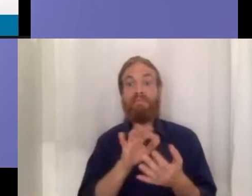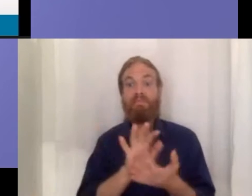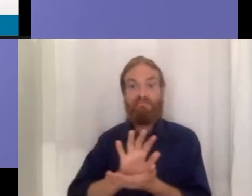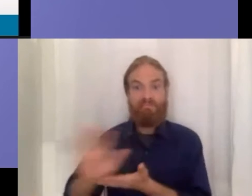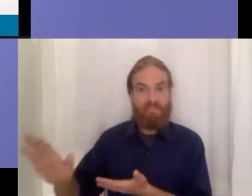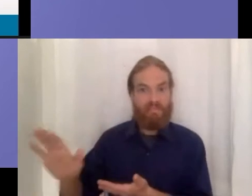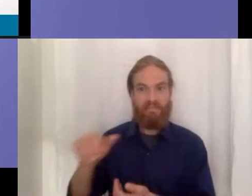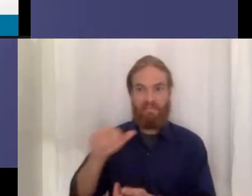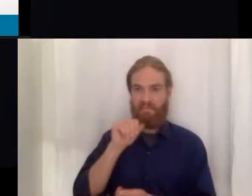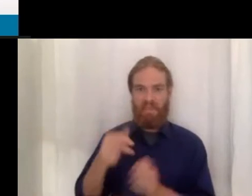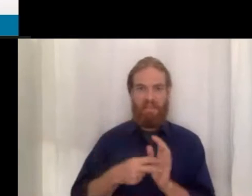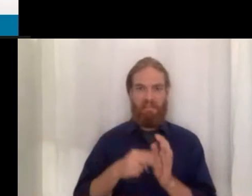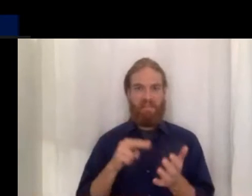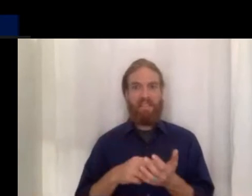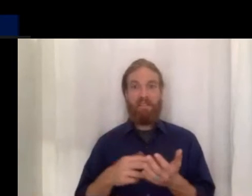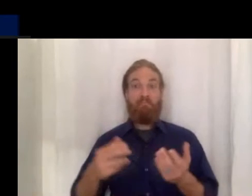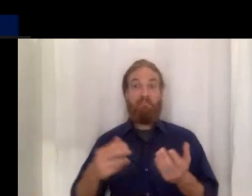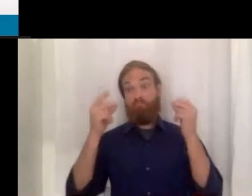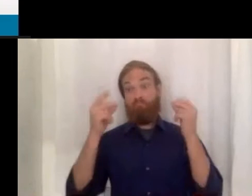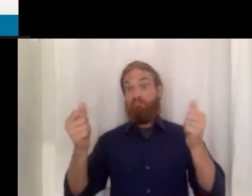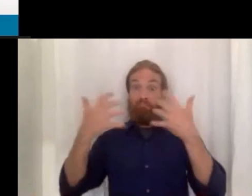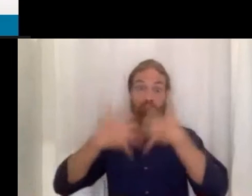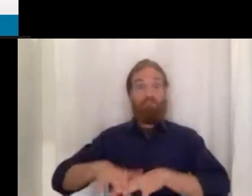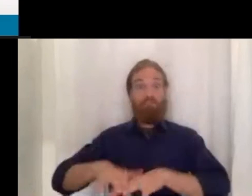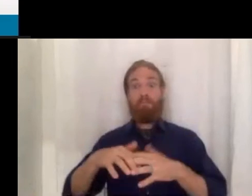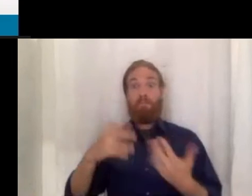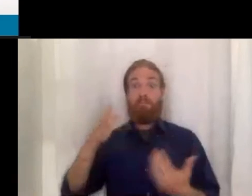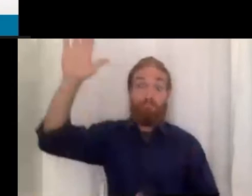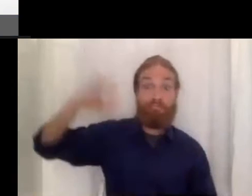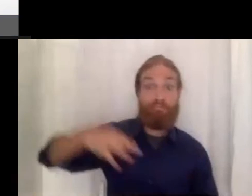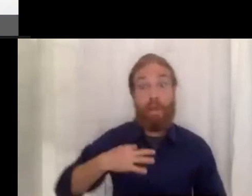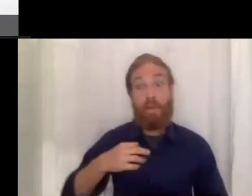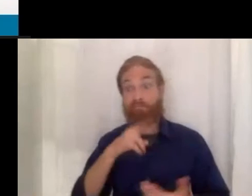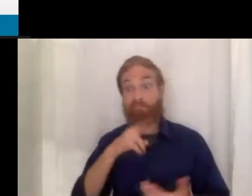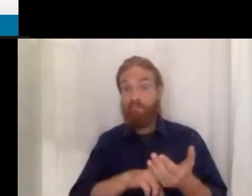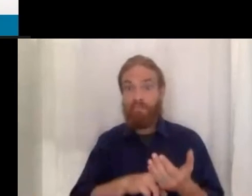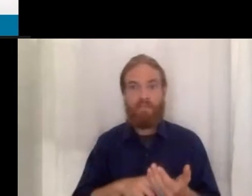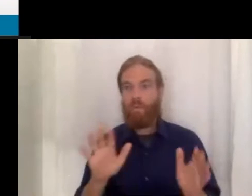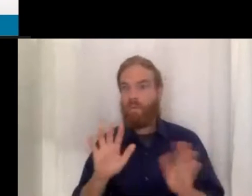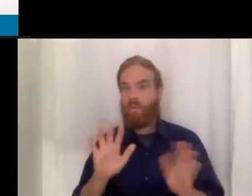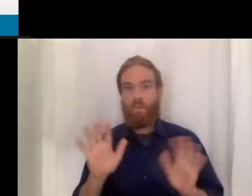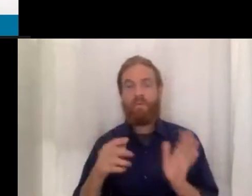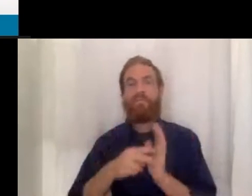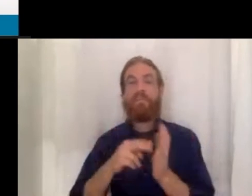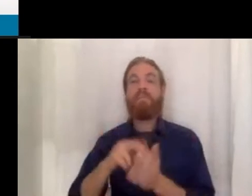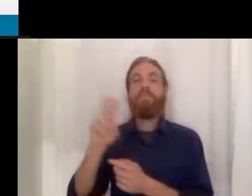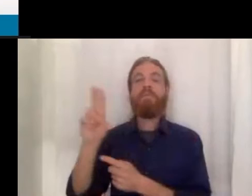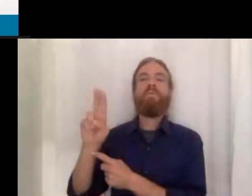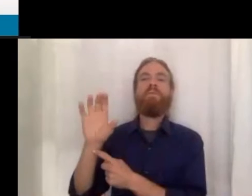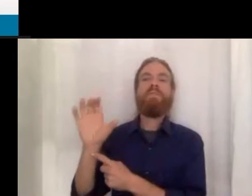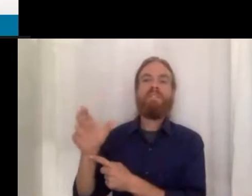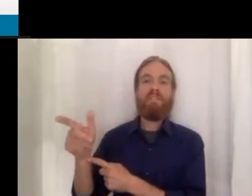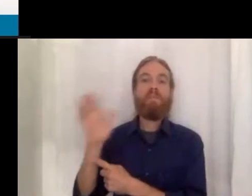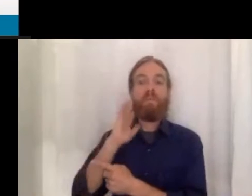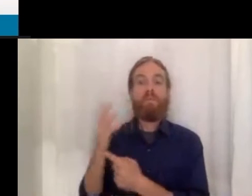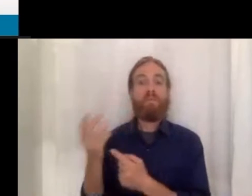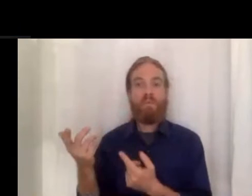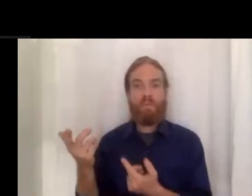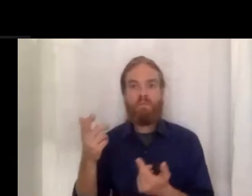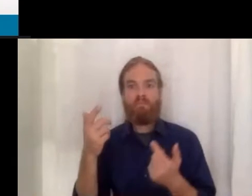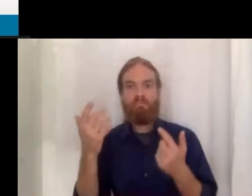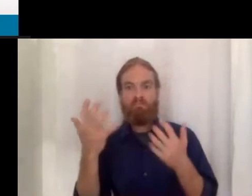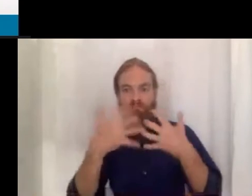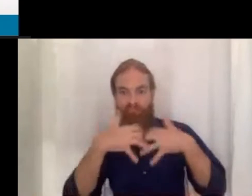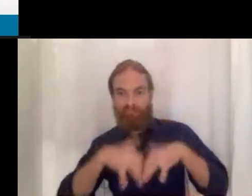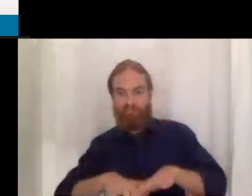opportunity. And then UC Health was using a lottery system within their system. However, we hear